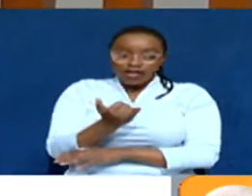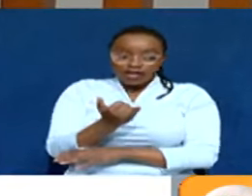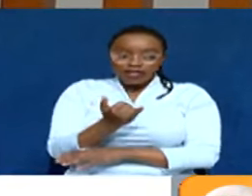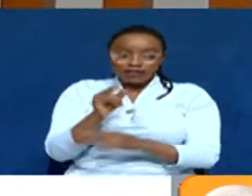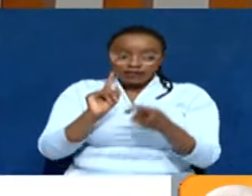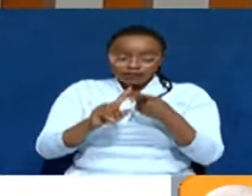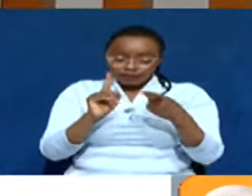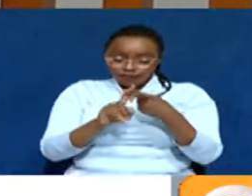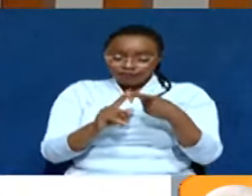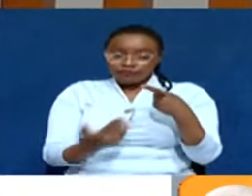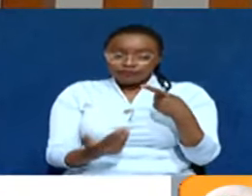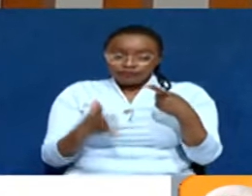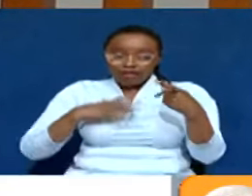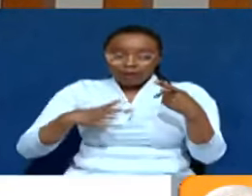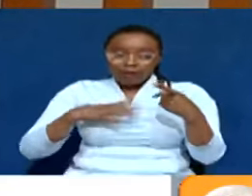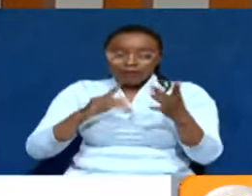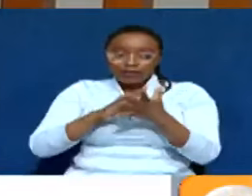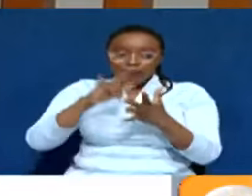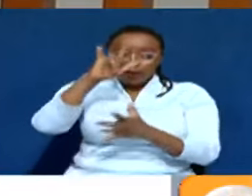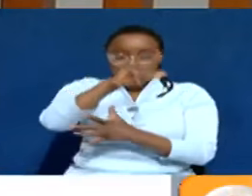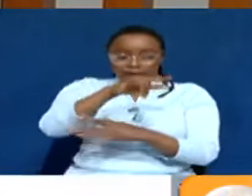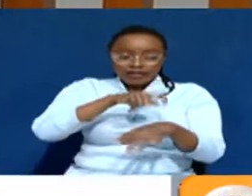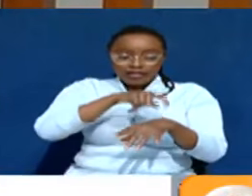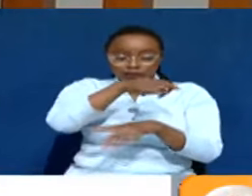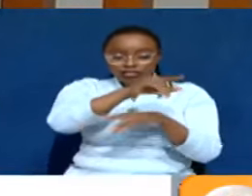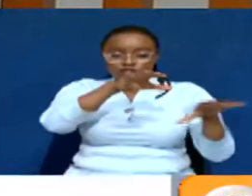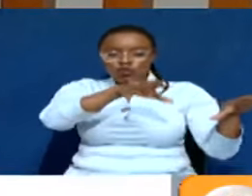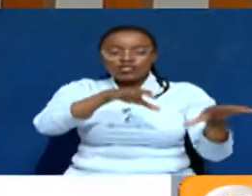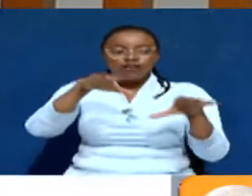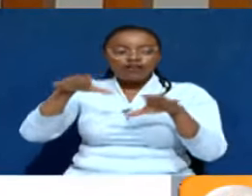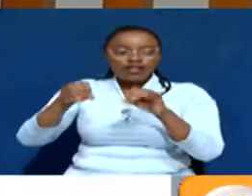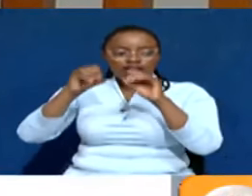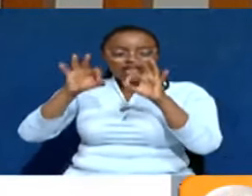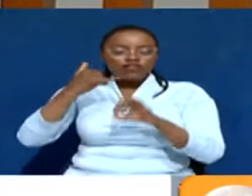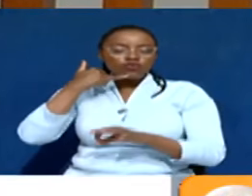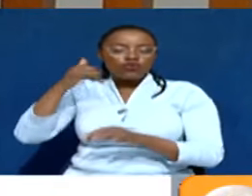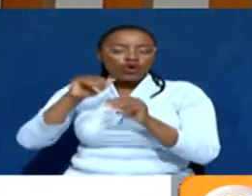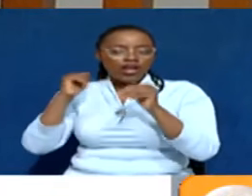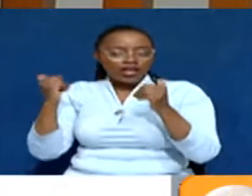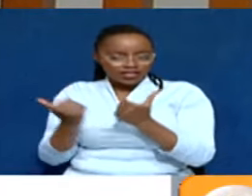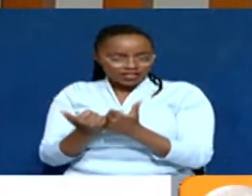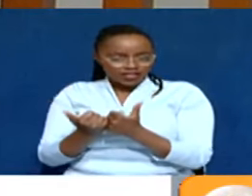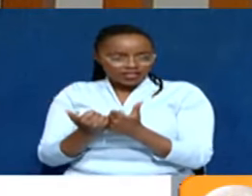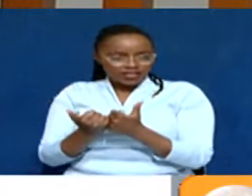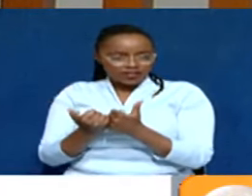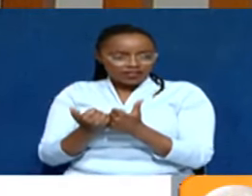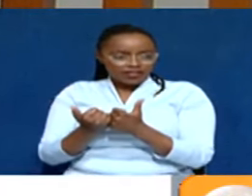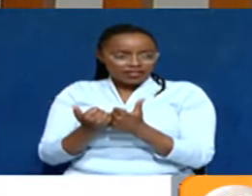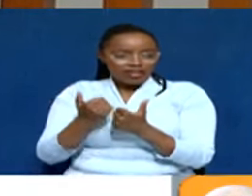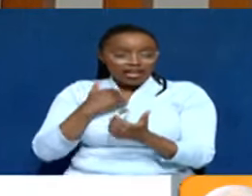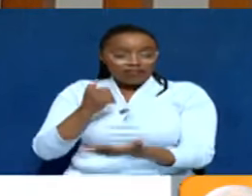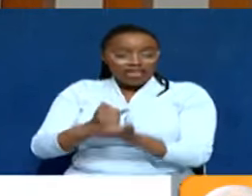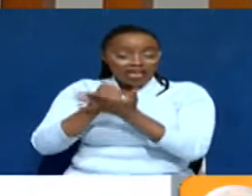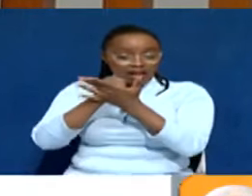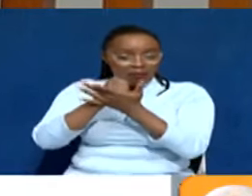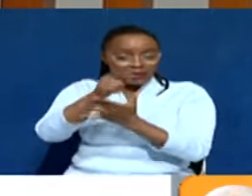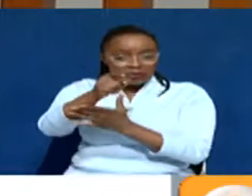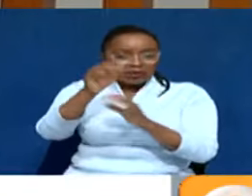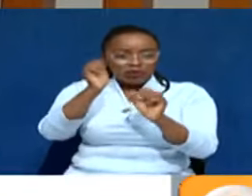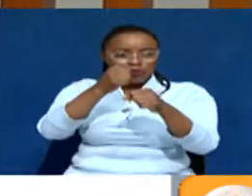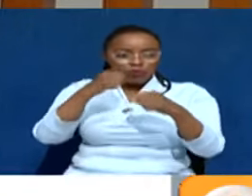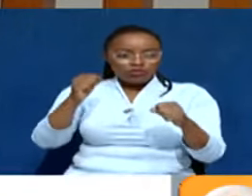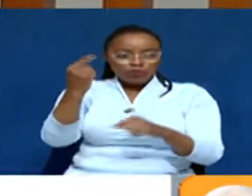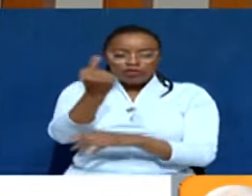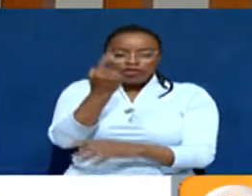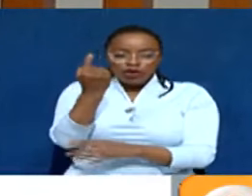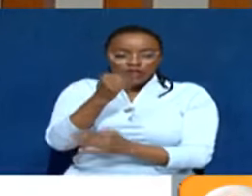Jeff, watu wakishenda pale, when she was suffering, if you call an agent, hakuna help watakupatia ukiwa uko. Nothing.